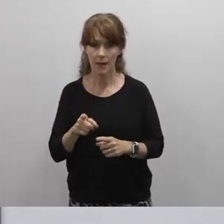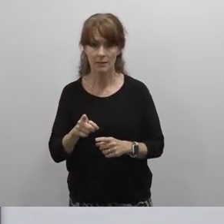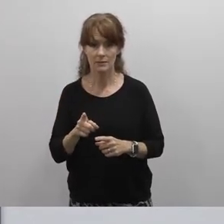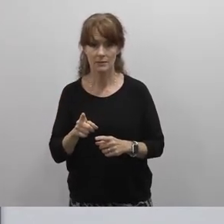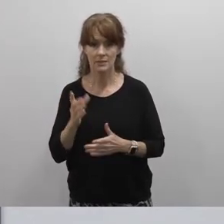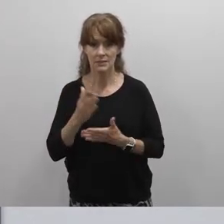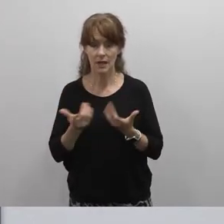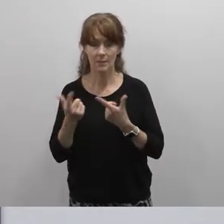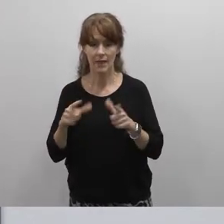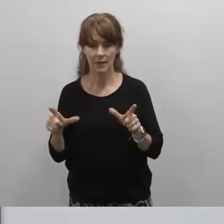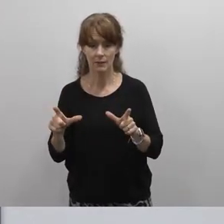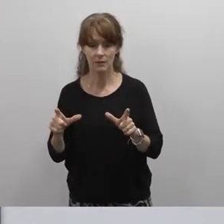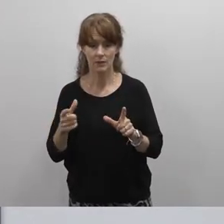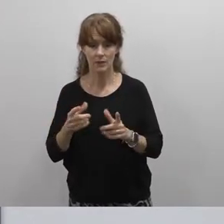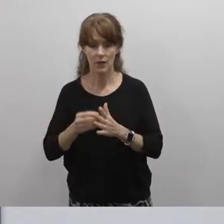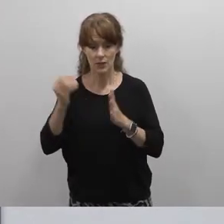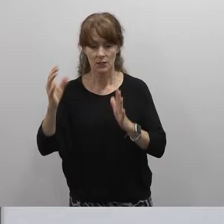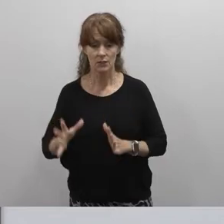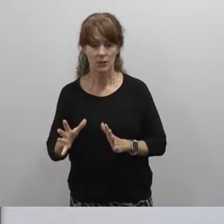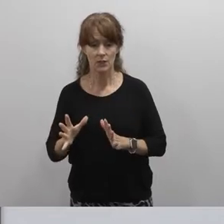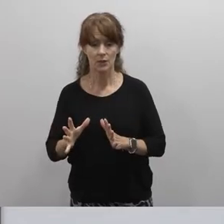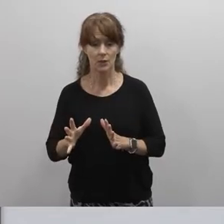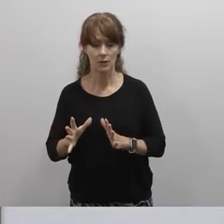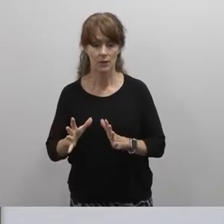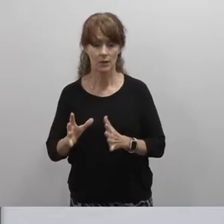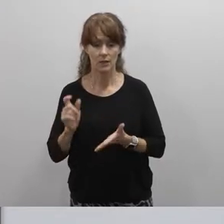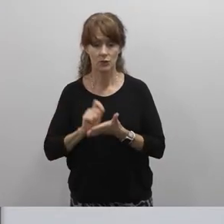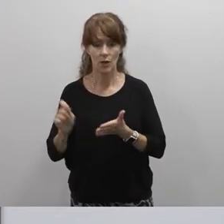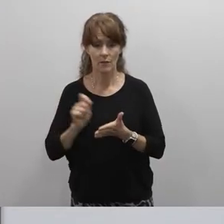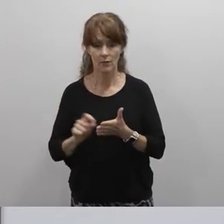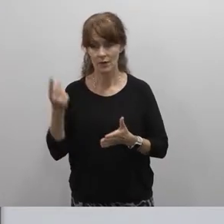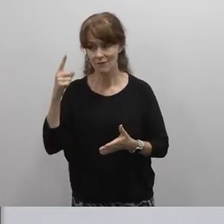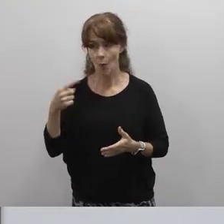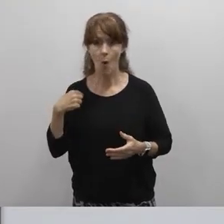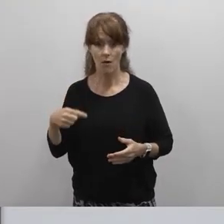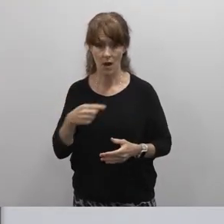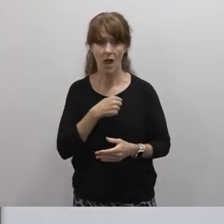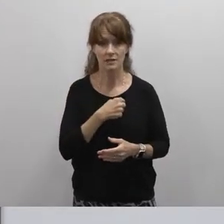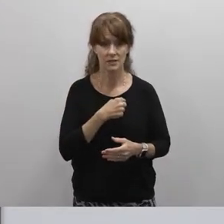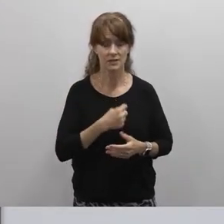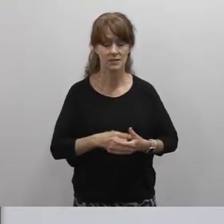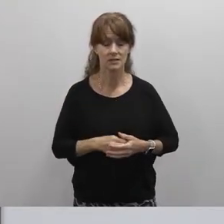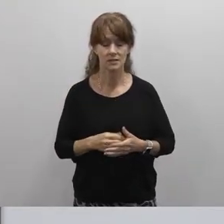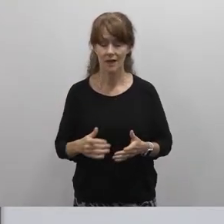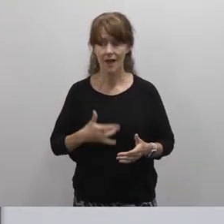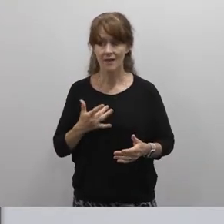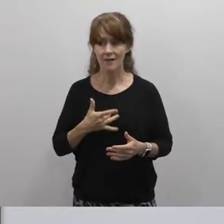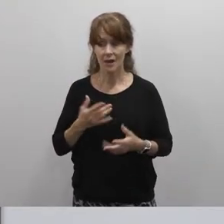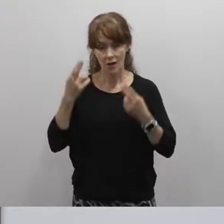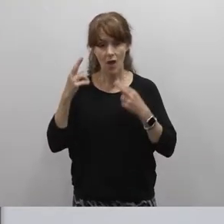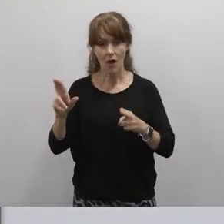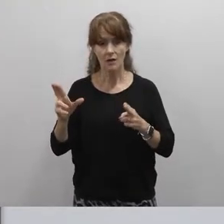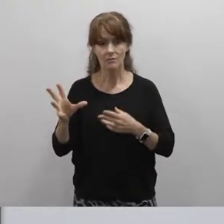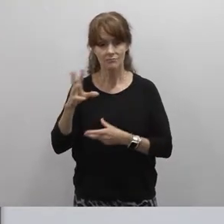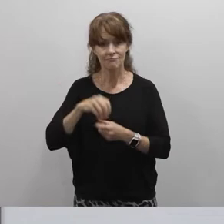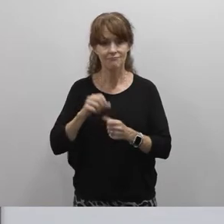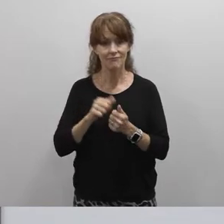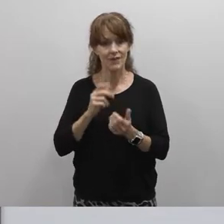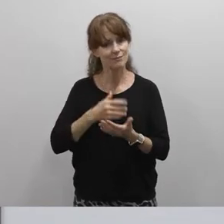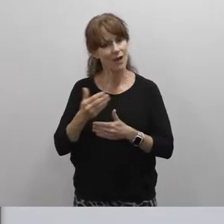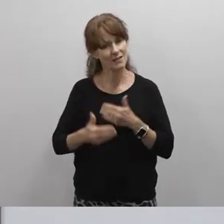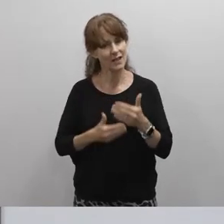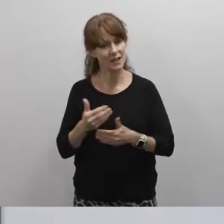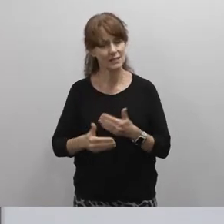the languages in there are student kind of like, they drafted it for us. And so I felt really honored to be part of this process.